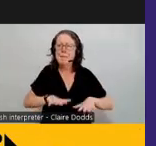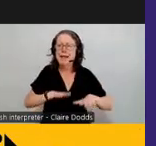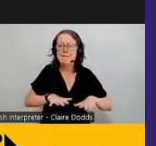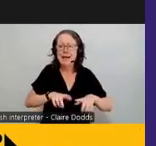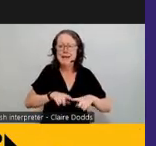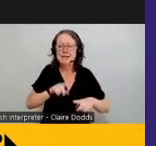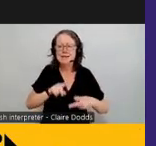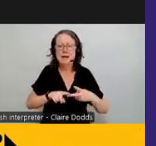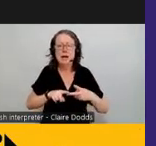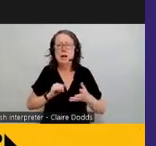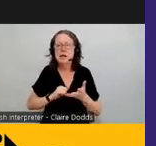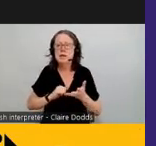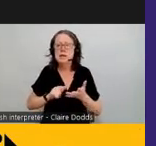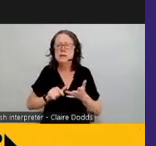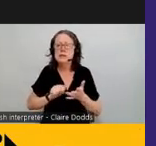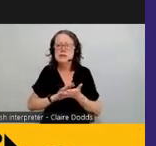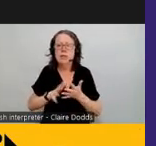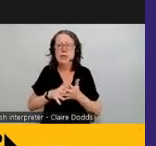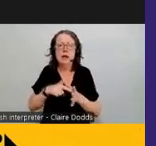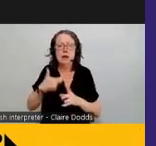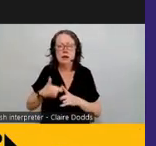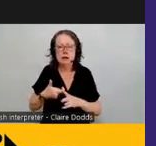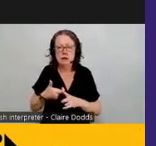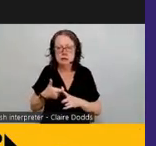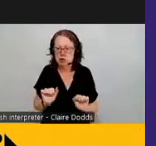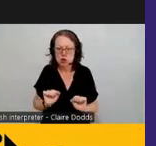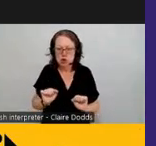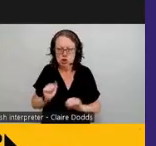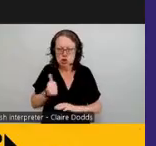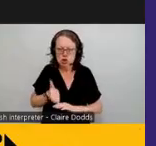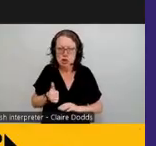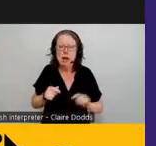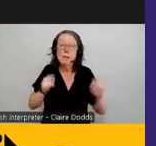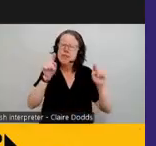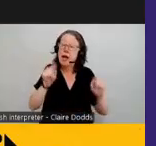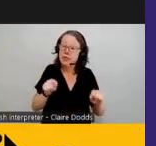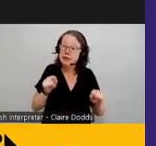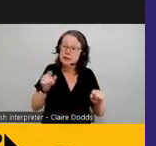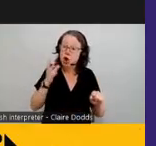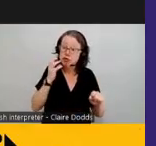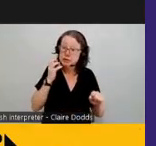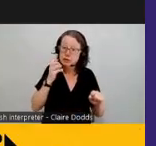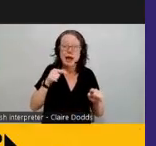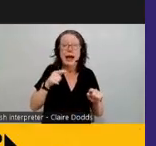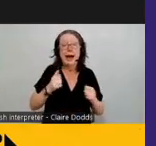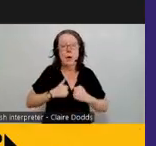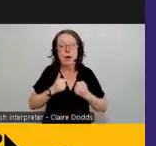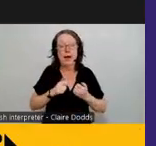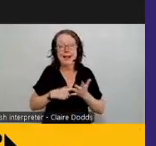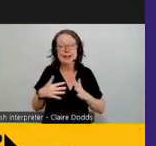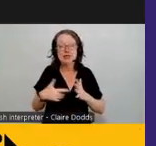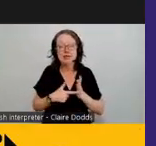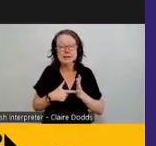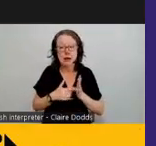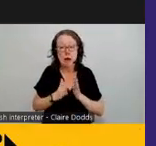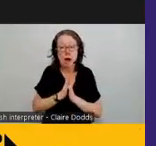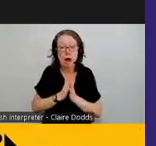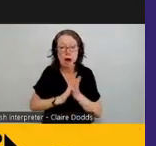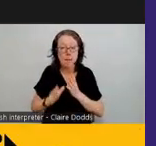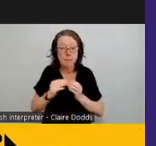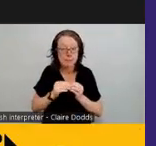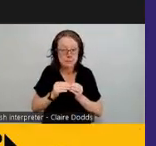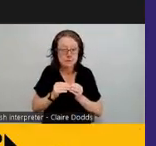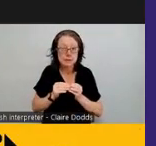exist yet. The others are our literacy hubs. So in each of those on the ground, we have two members of staff, one who